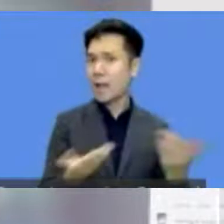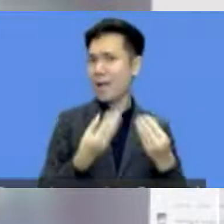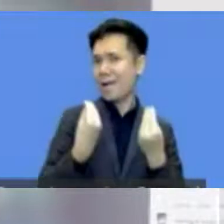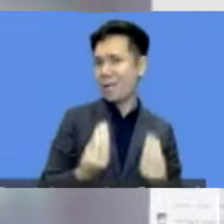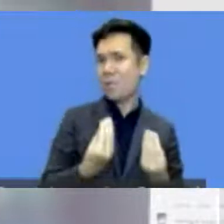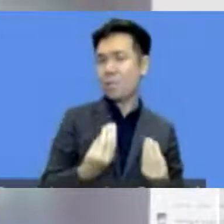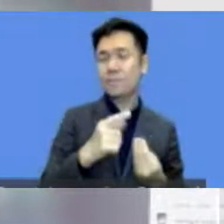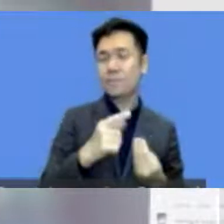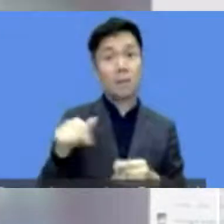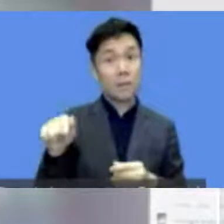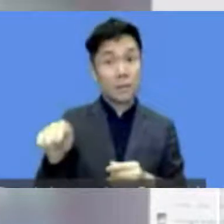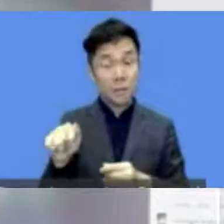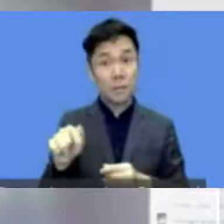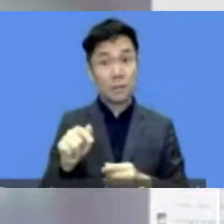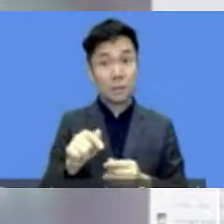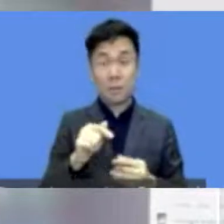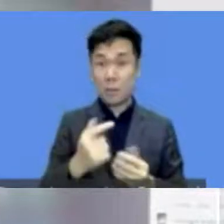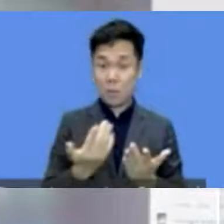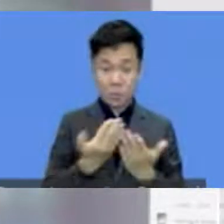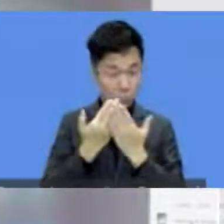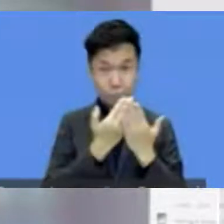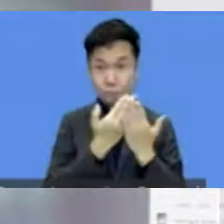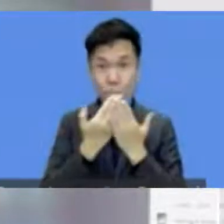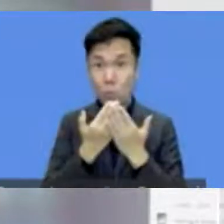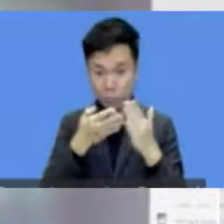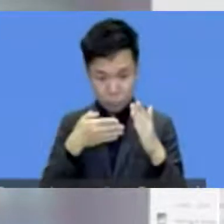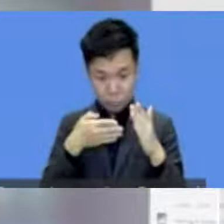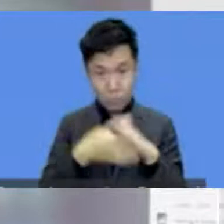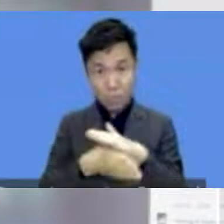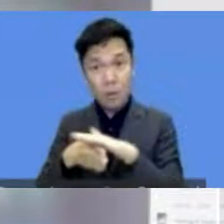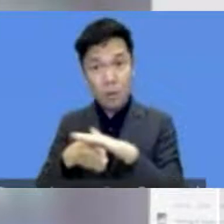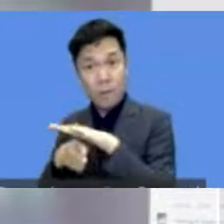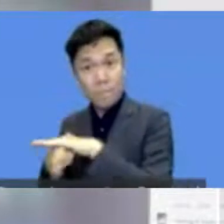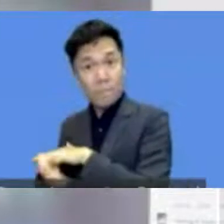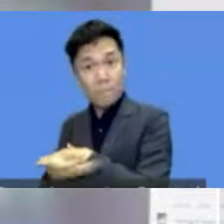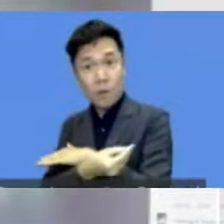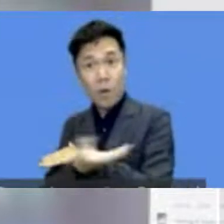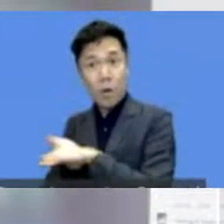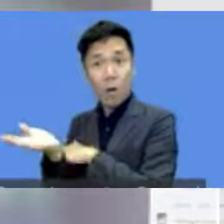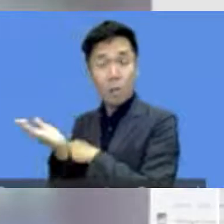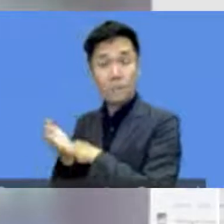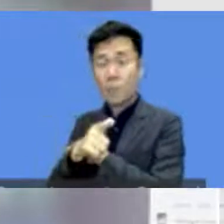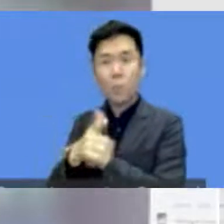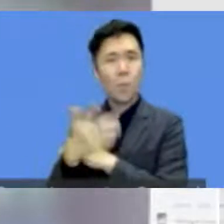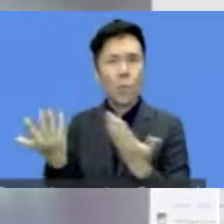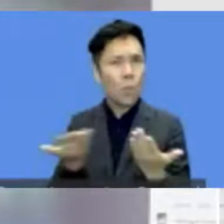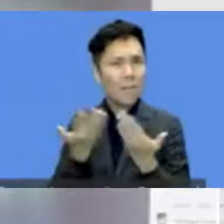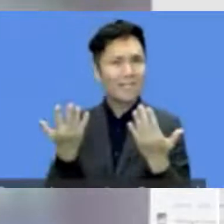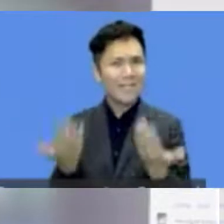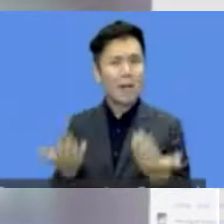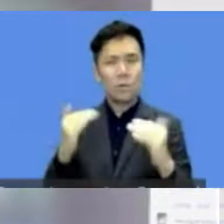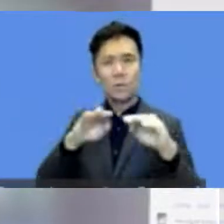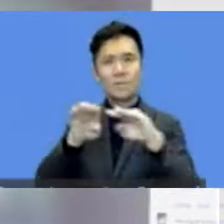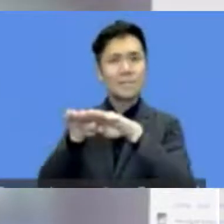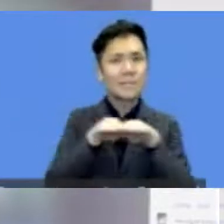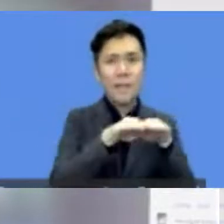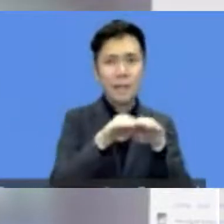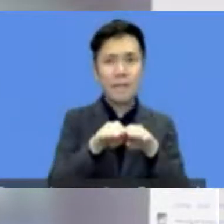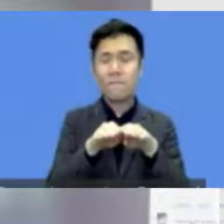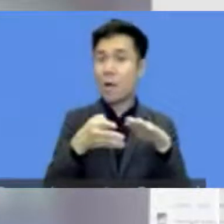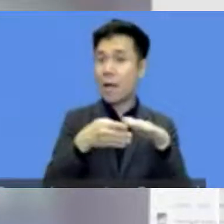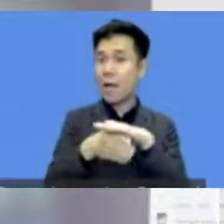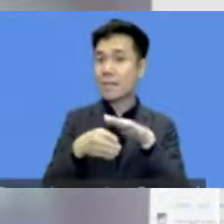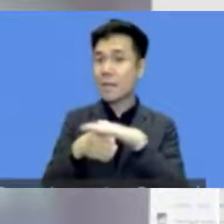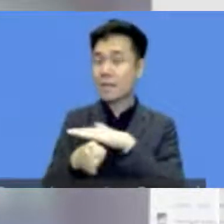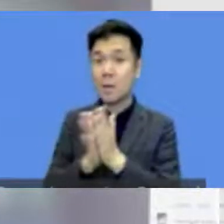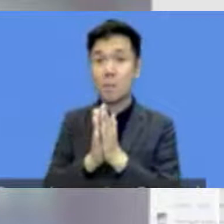for ensuring accessible reading materials in our region? Which one is the latest standard for accessible books? Thank